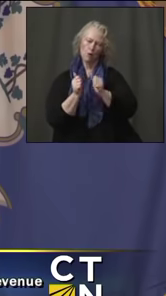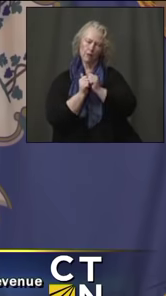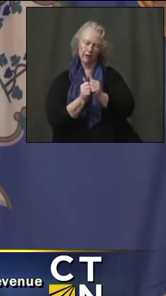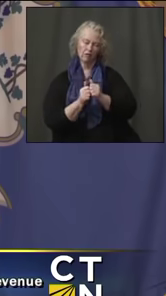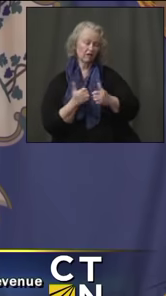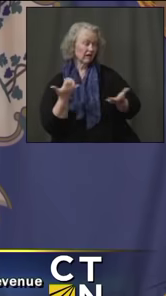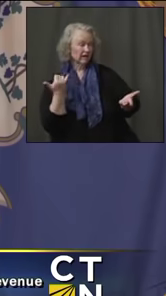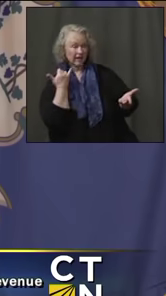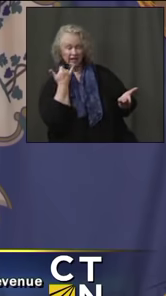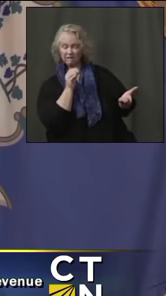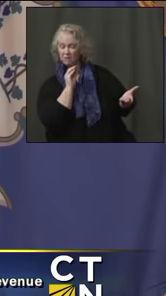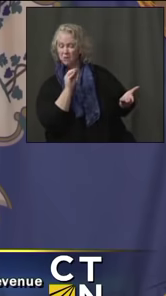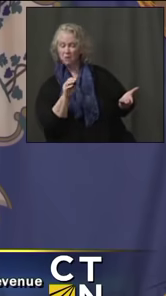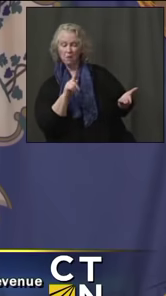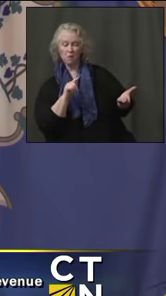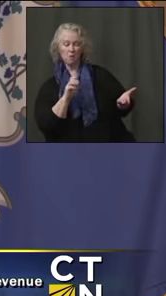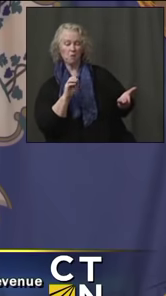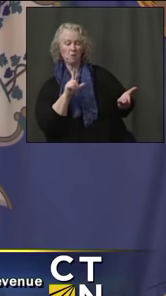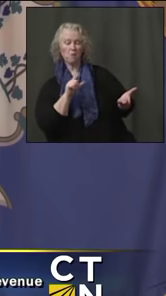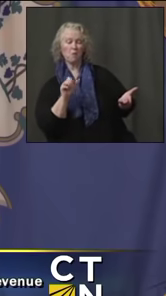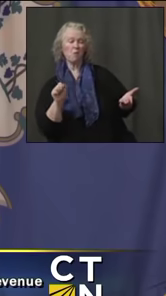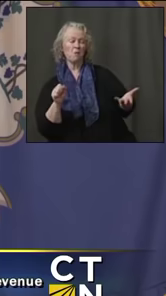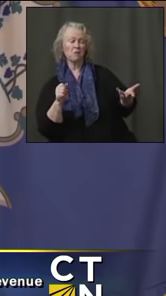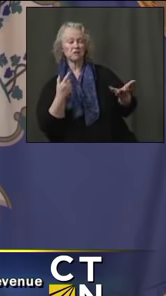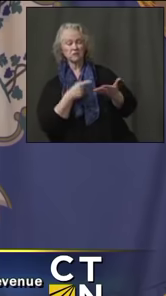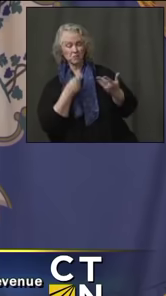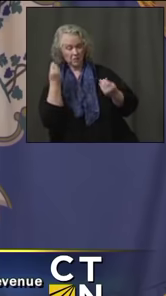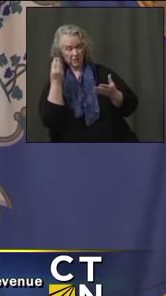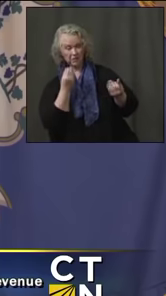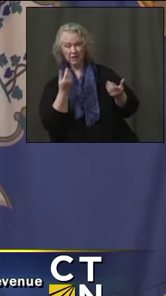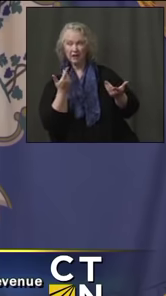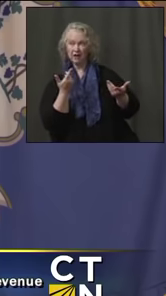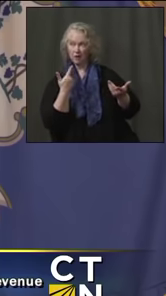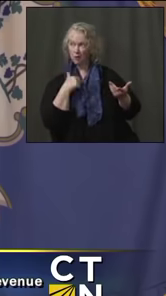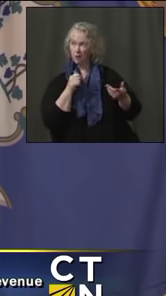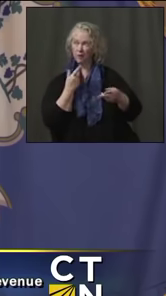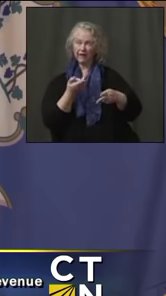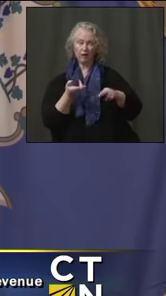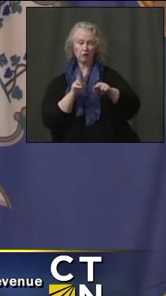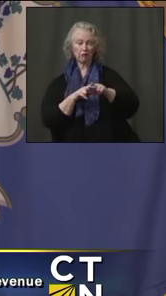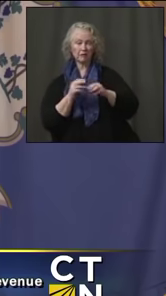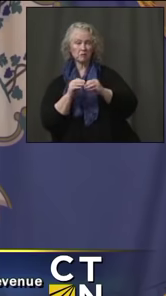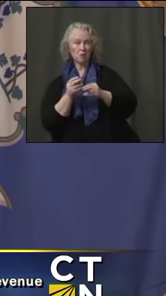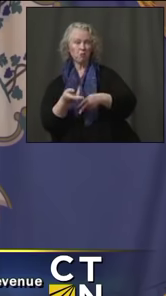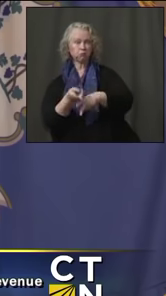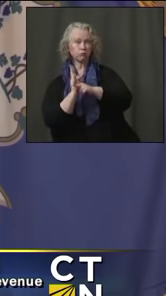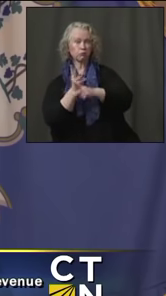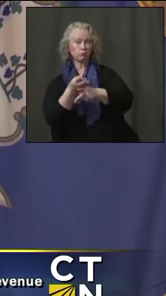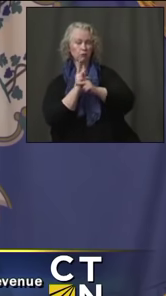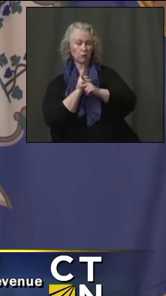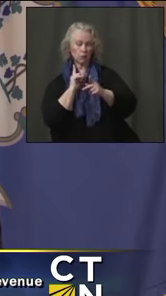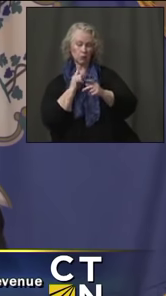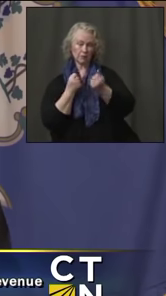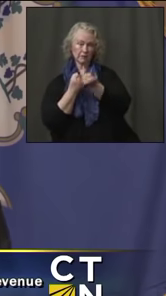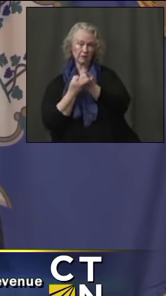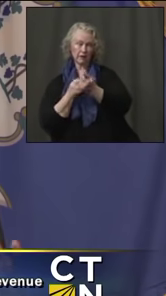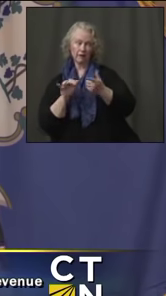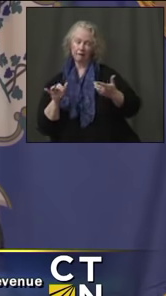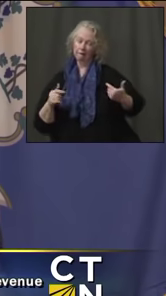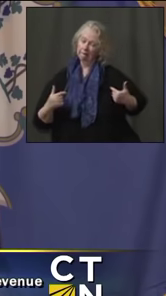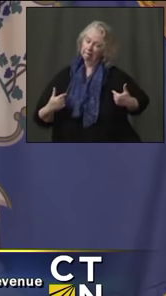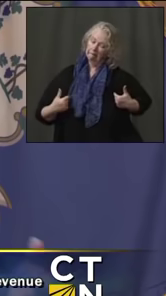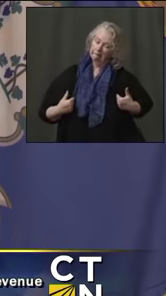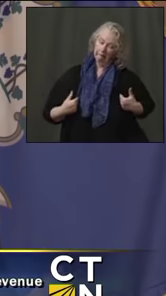tolls, what's your appetite for increased borrowing to shore up the fund? Look, my appetite